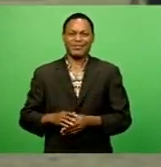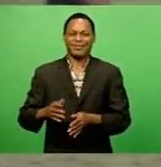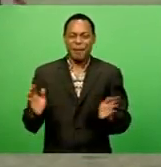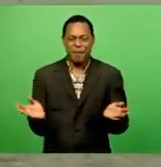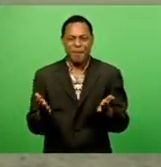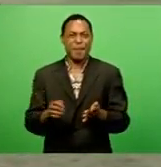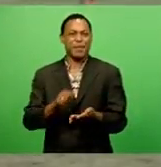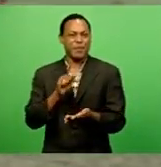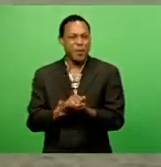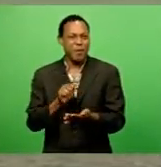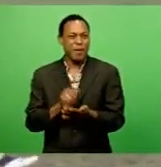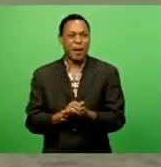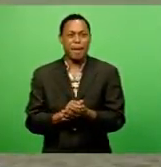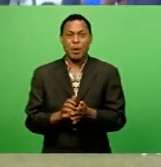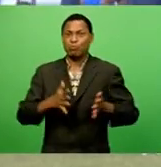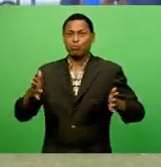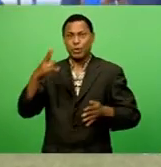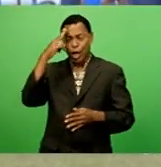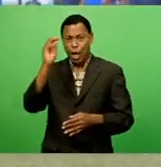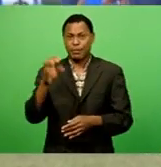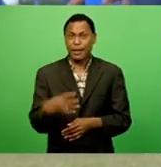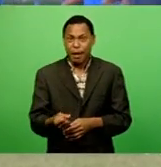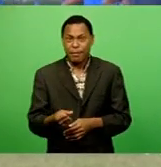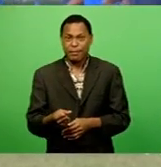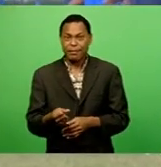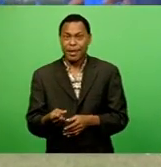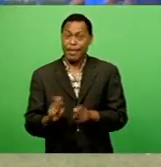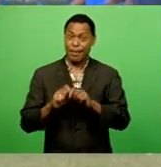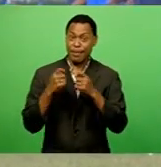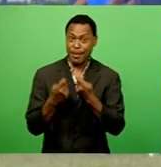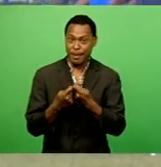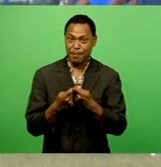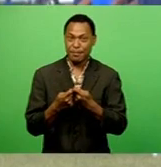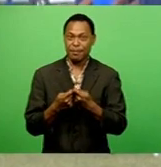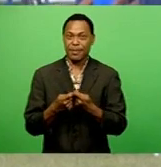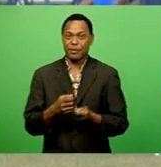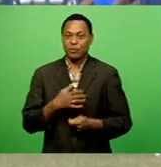in the side, there's also a lot of expectations from the team.